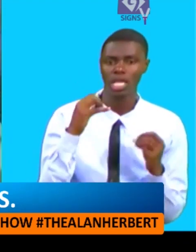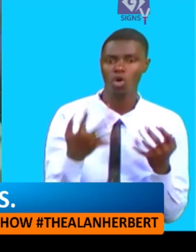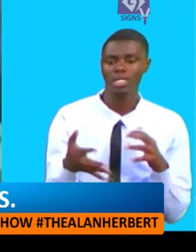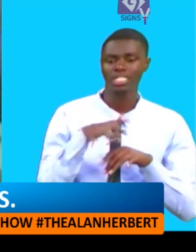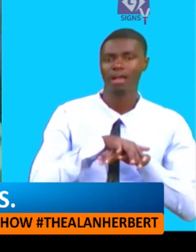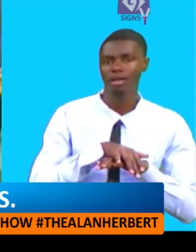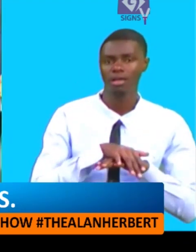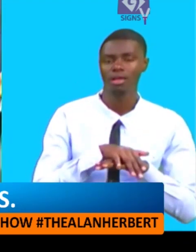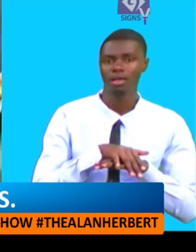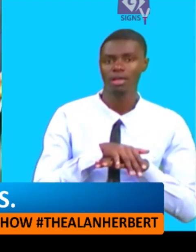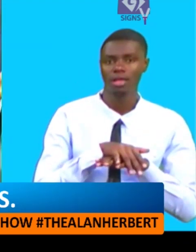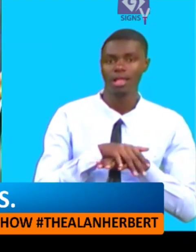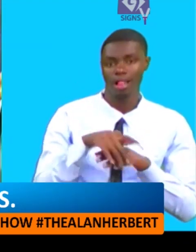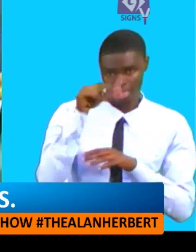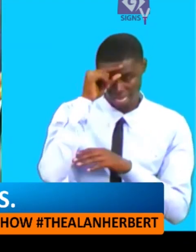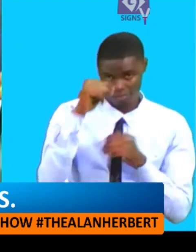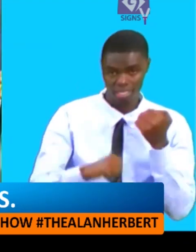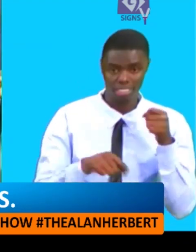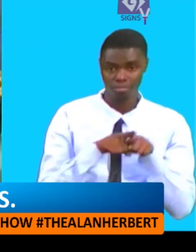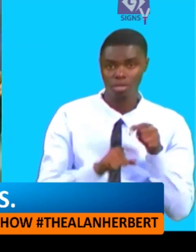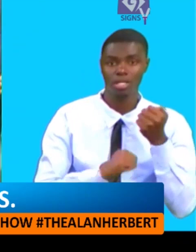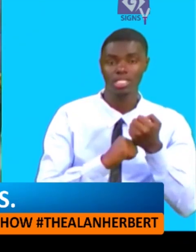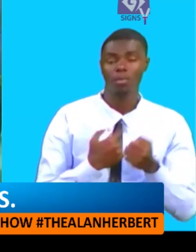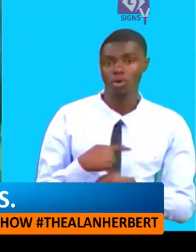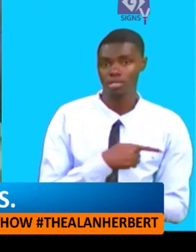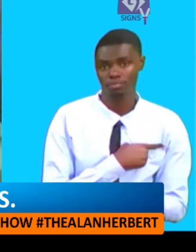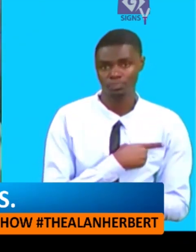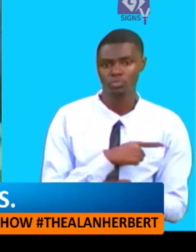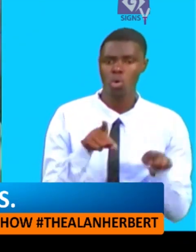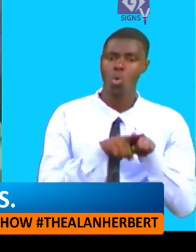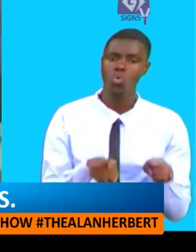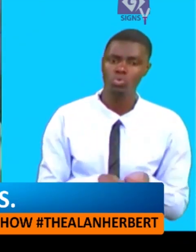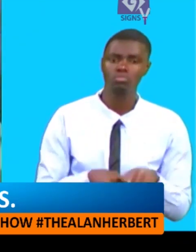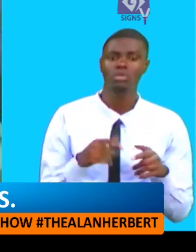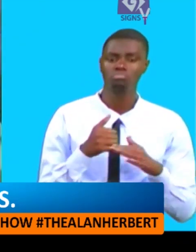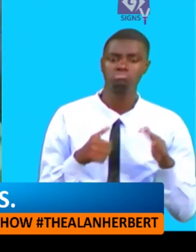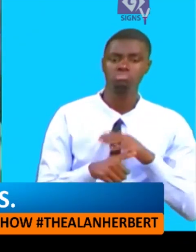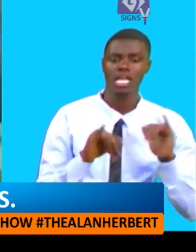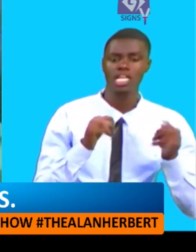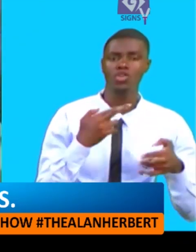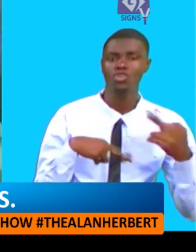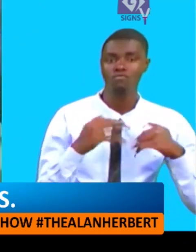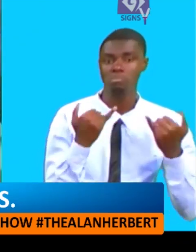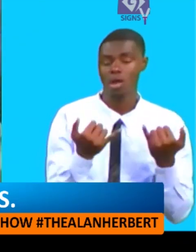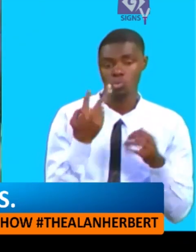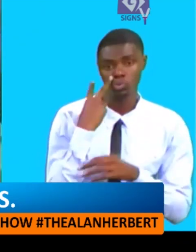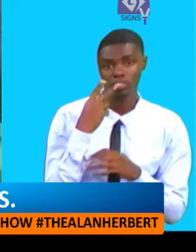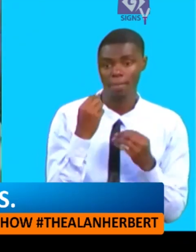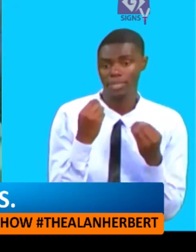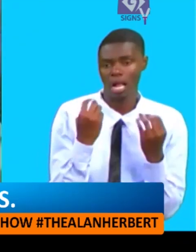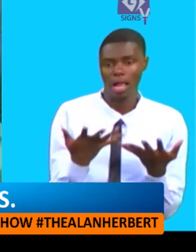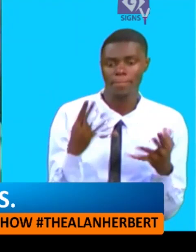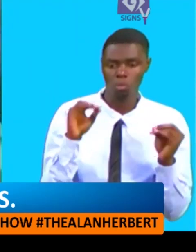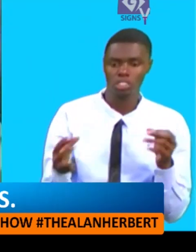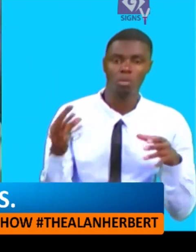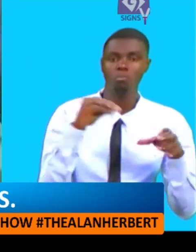cover, as much as the government also supports us. So we're also undergoing new reforms right now to see how much more we can